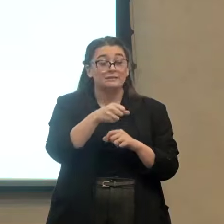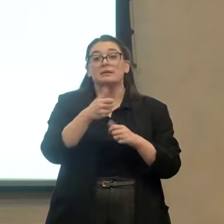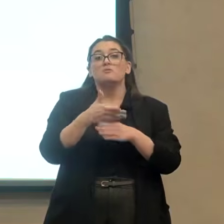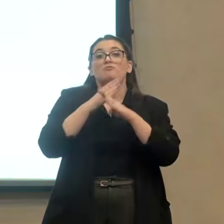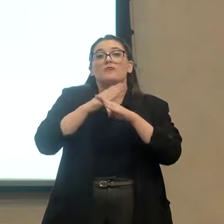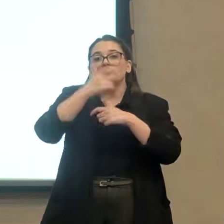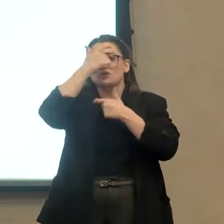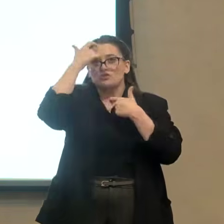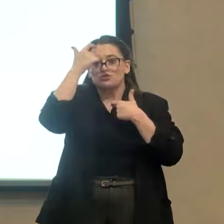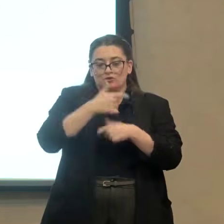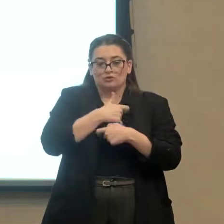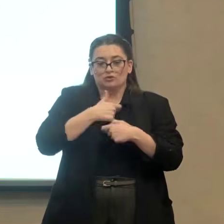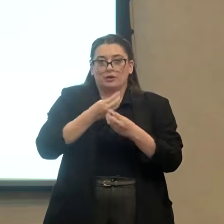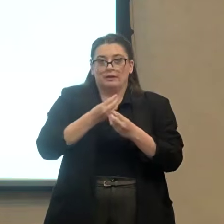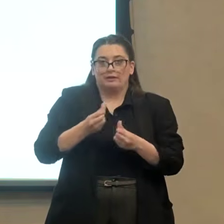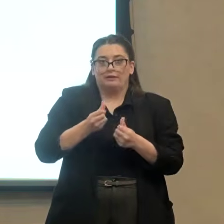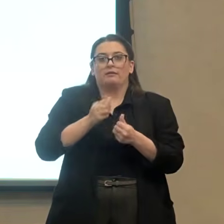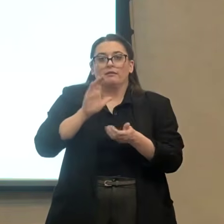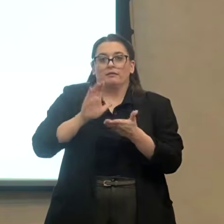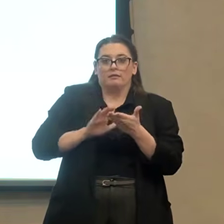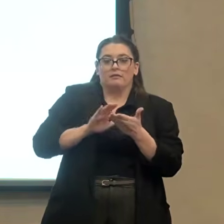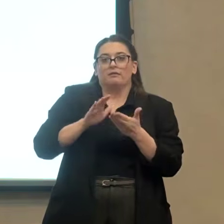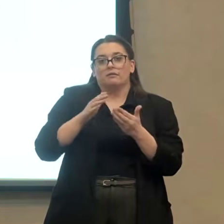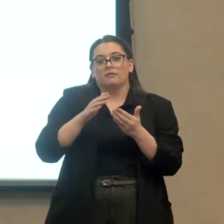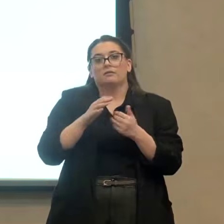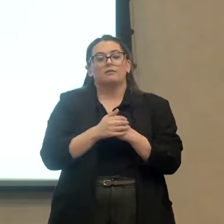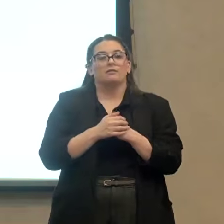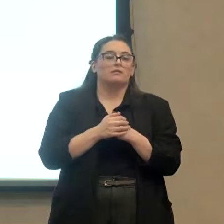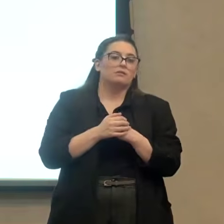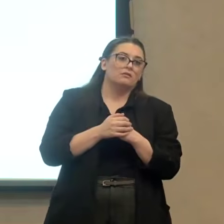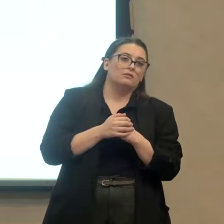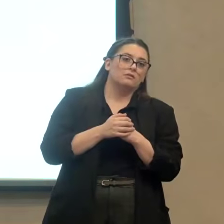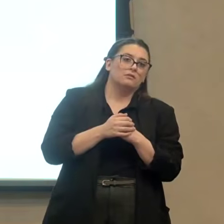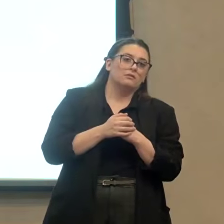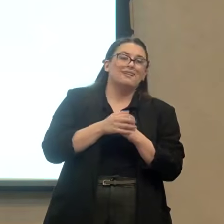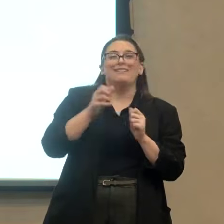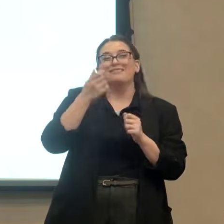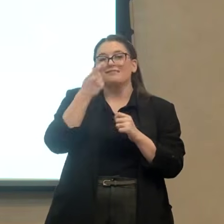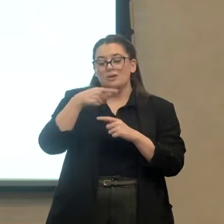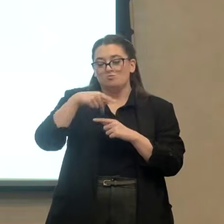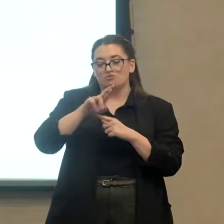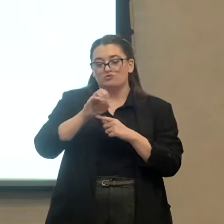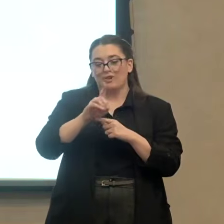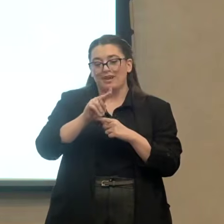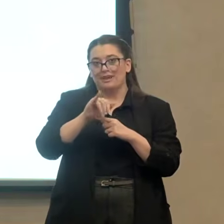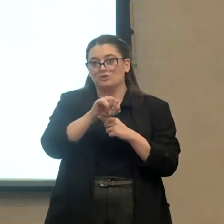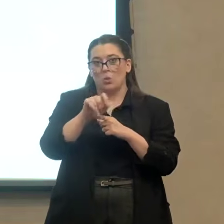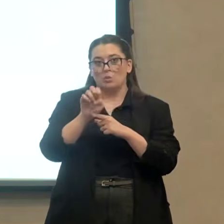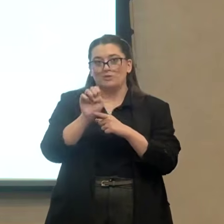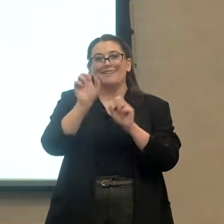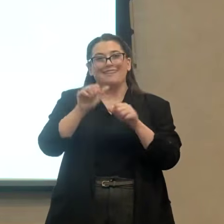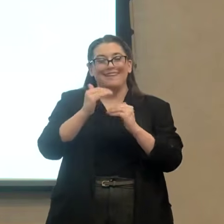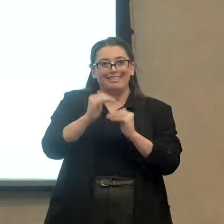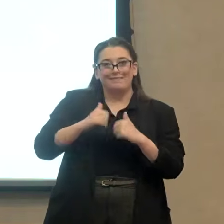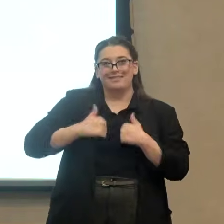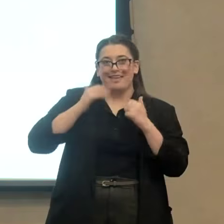scarring, which increases the damage index and shorten the life expectancy. How good can it be to